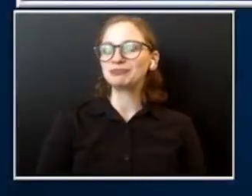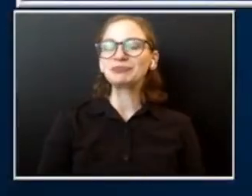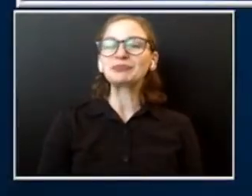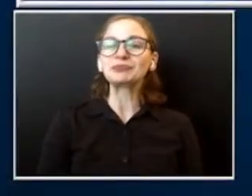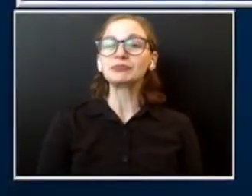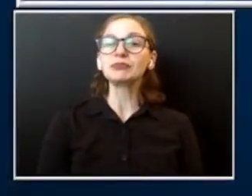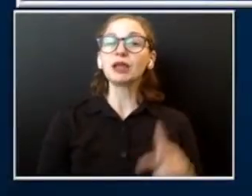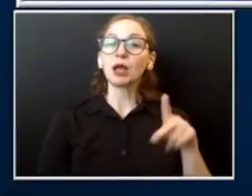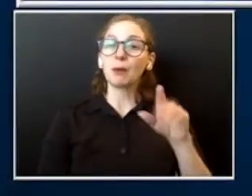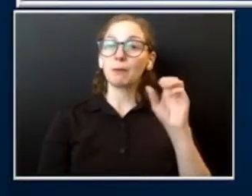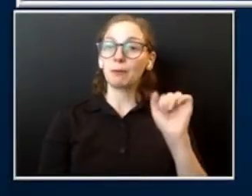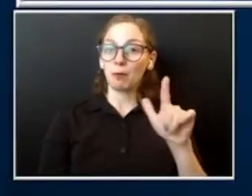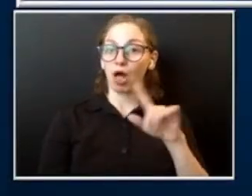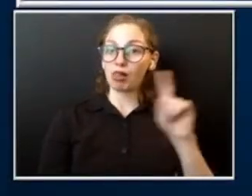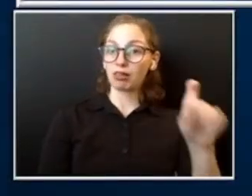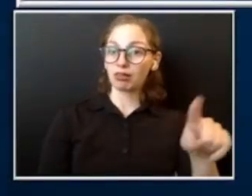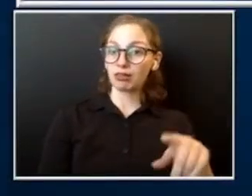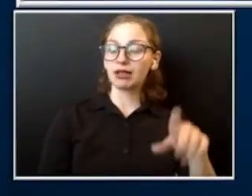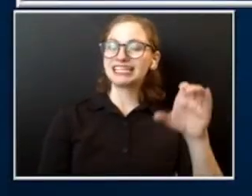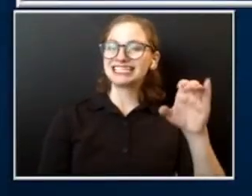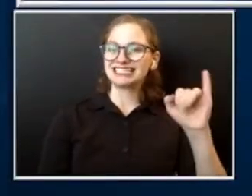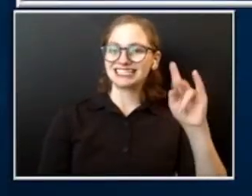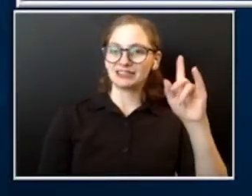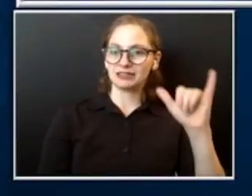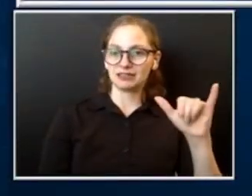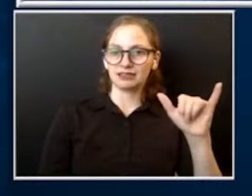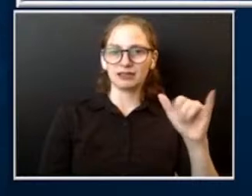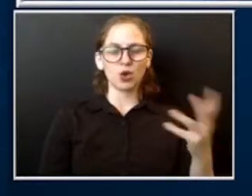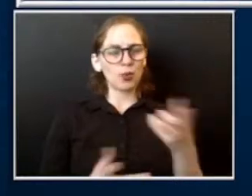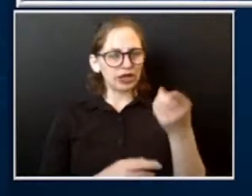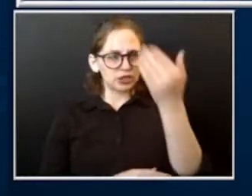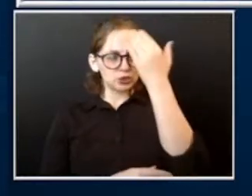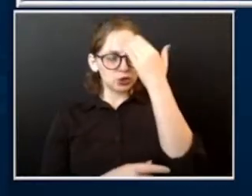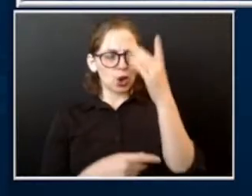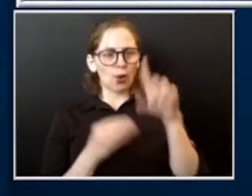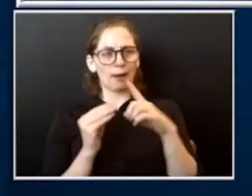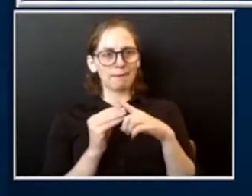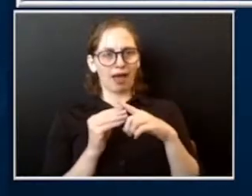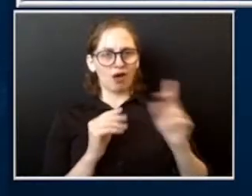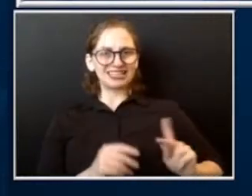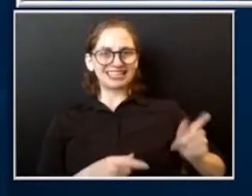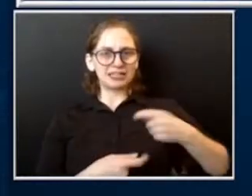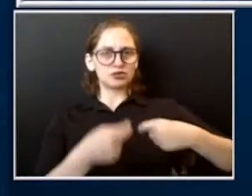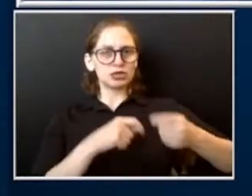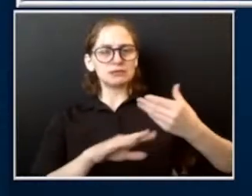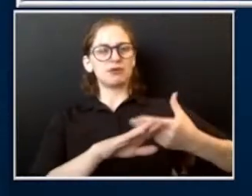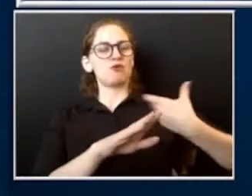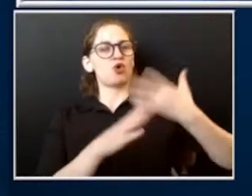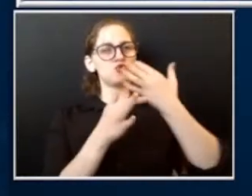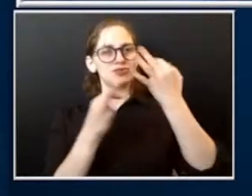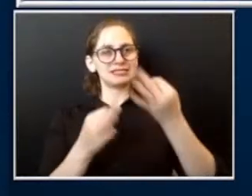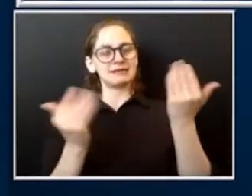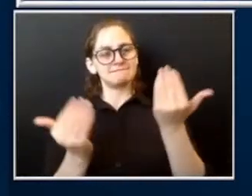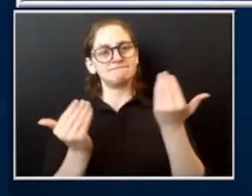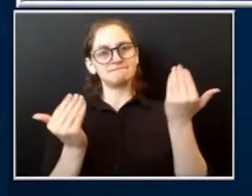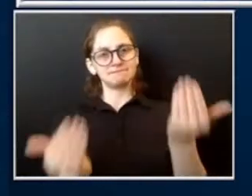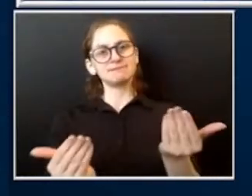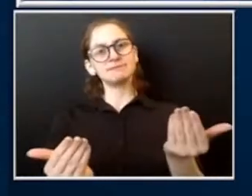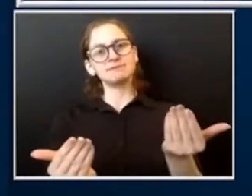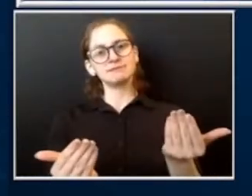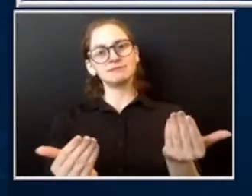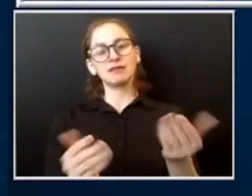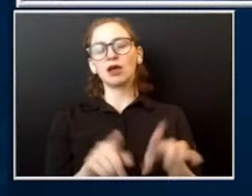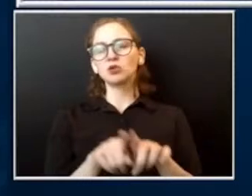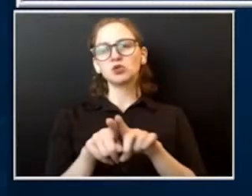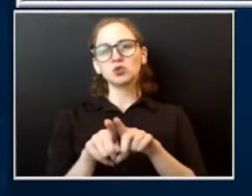So, Cindy, Paul wants to know, what did you know about kidney transplants before making this decision to donate your kidney to your uncle? And did